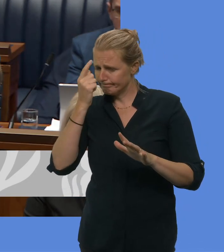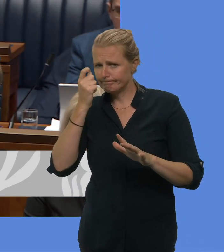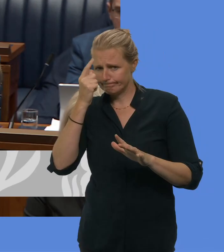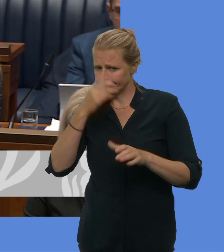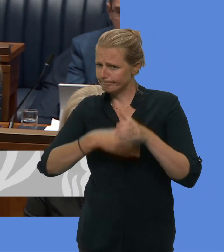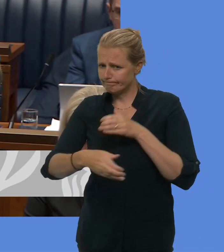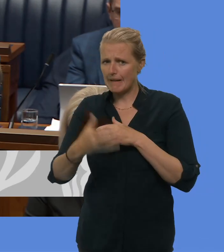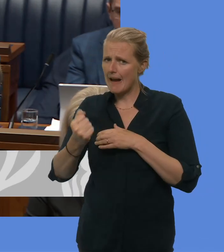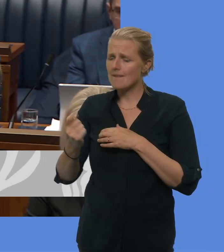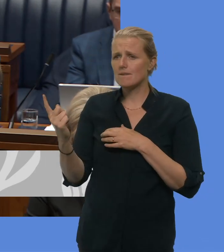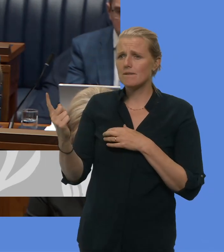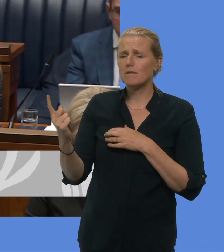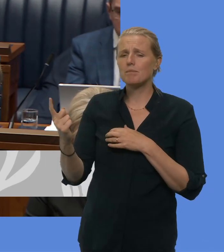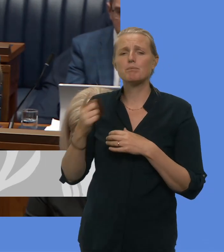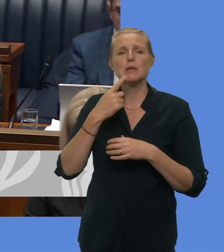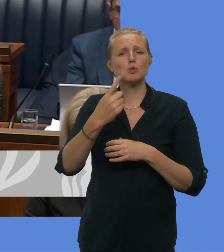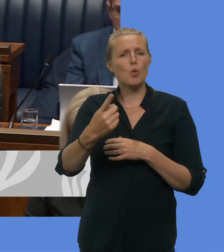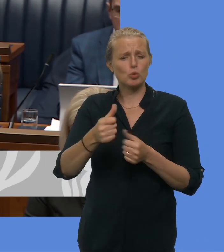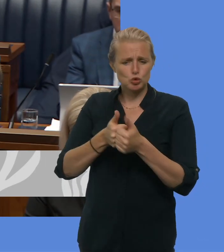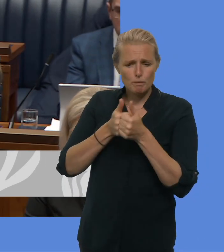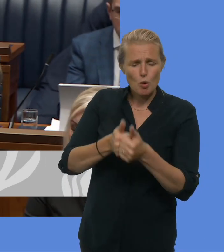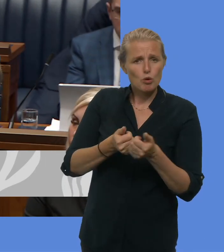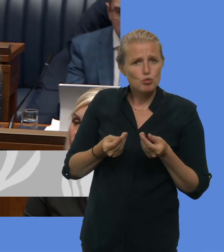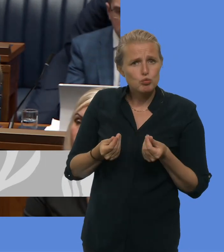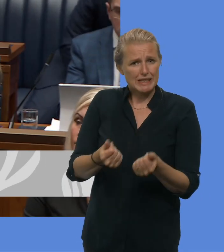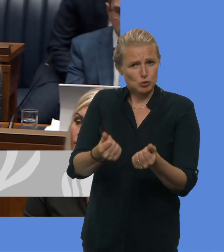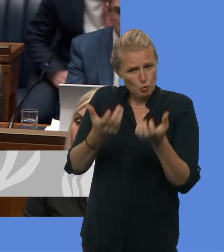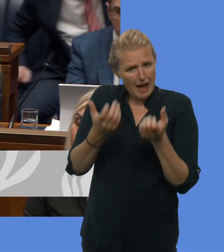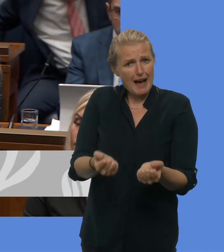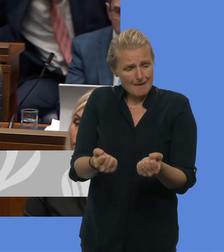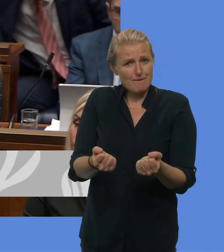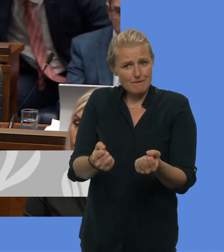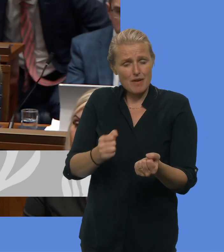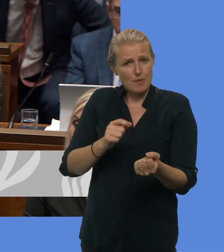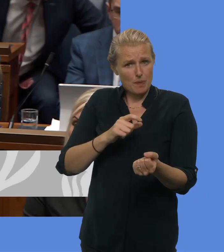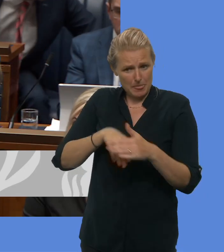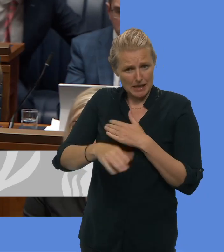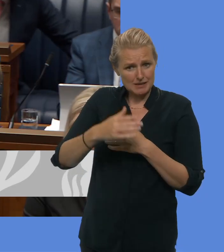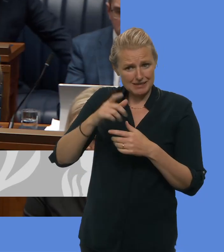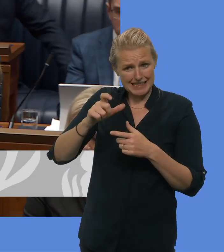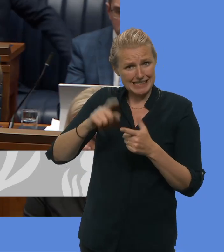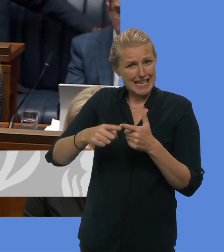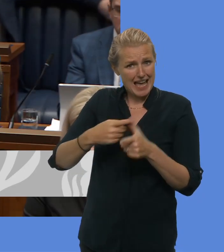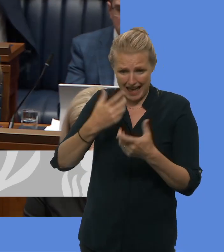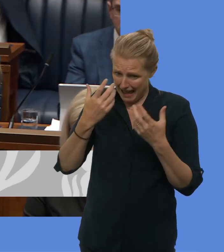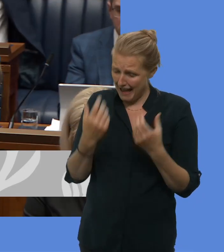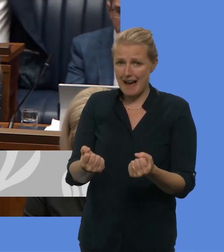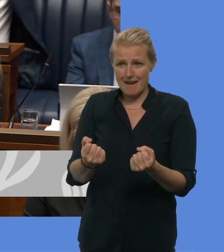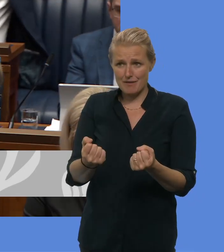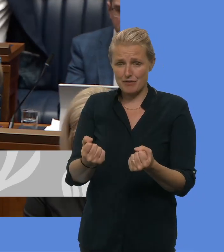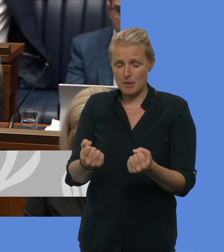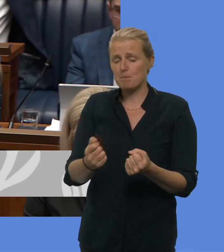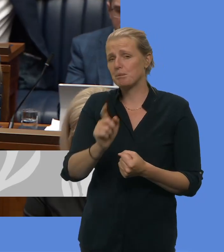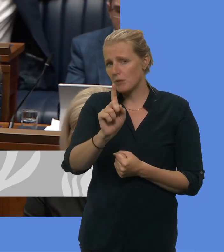detail the level of support and resources that are being made available within SIA. Where it comes